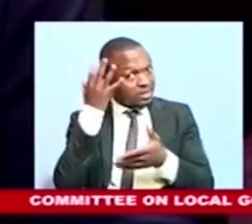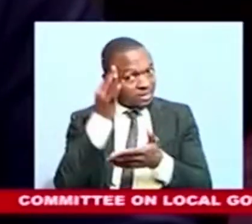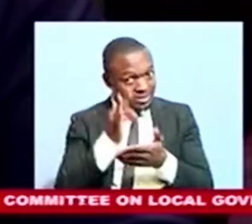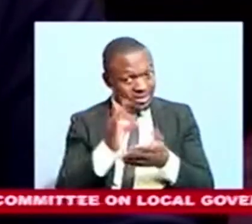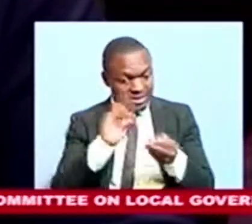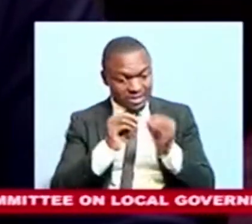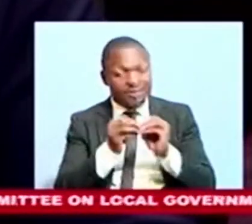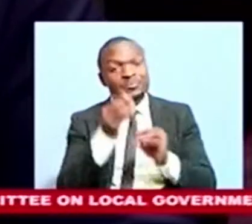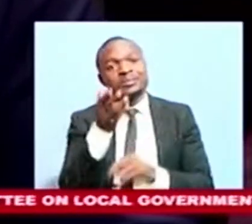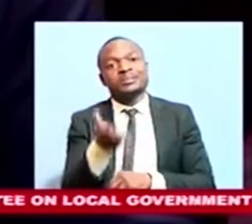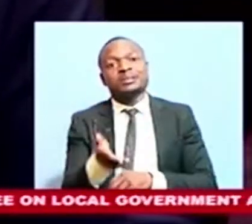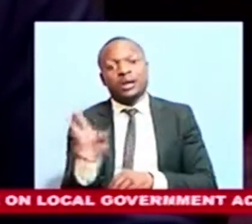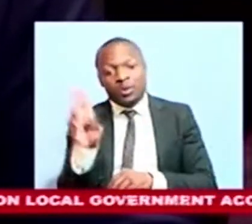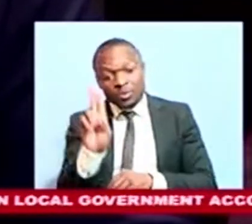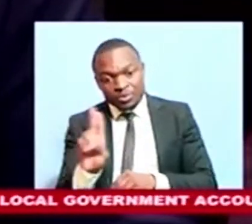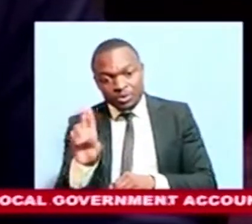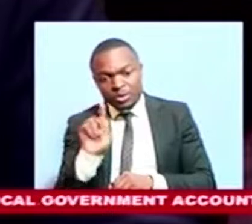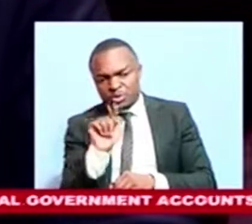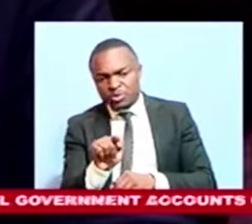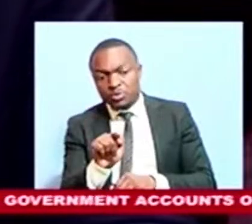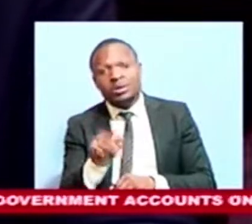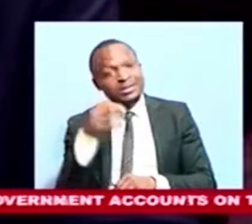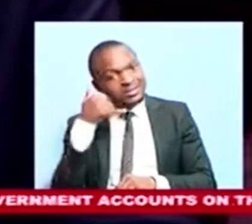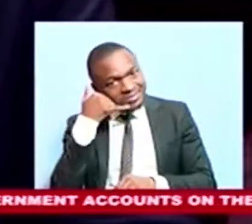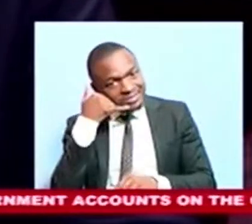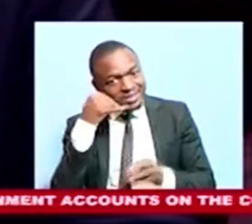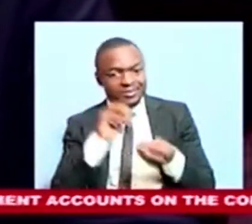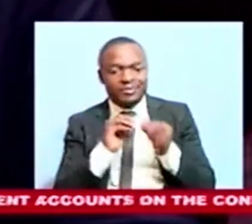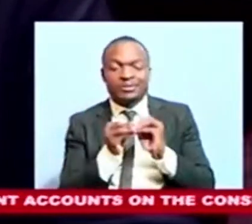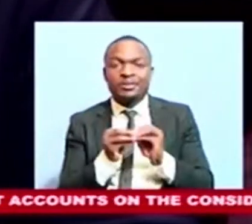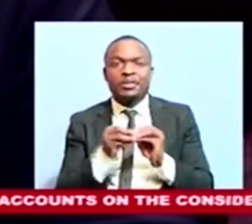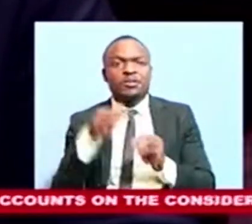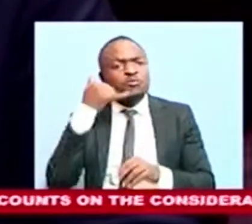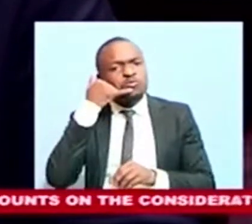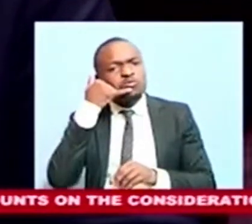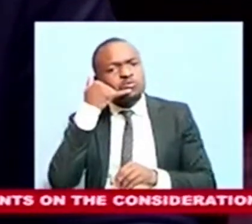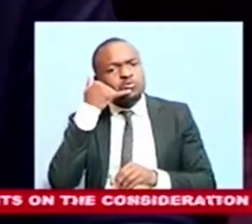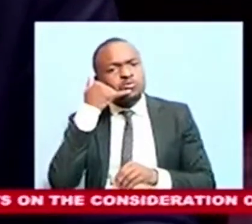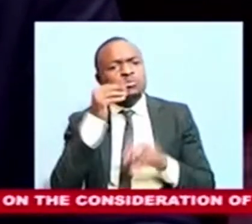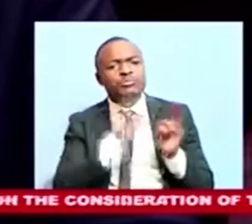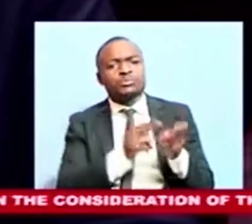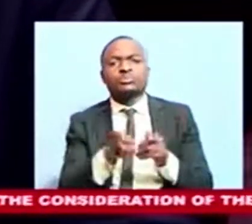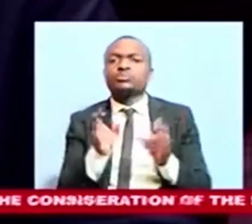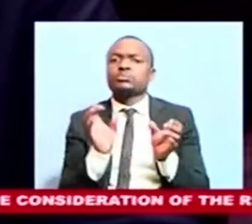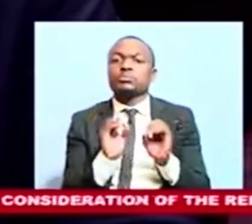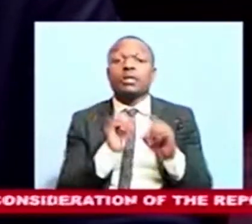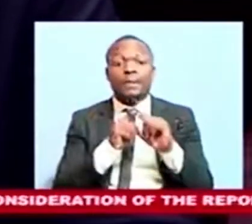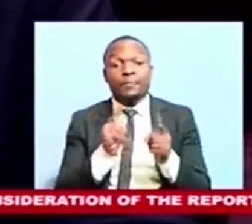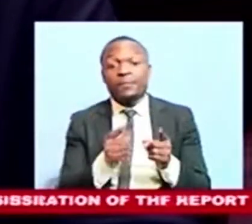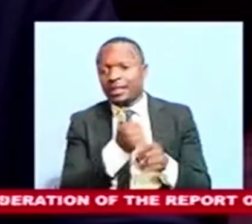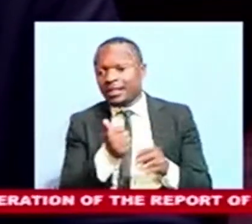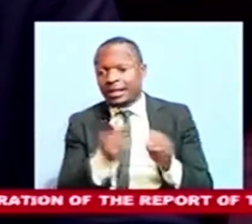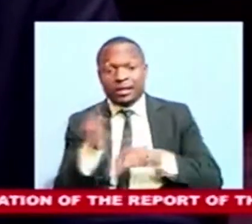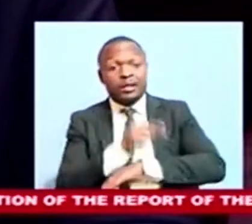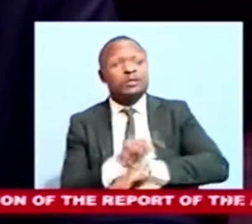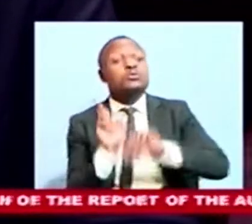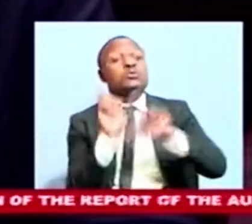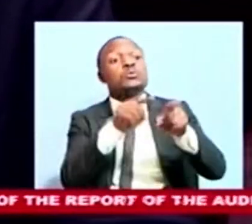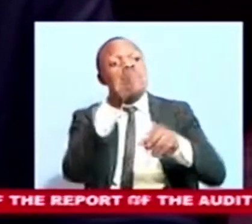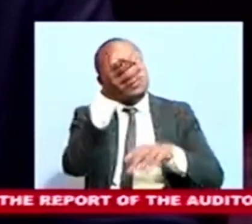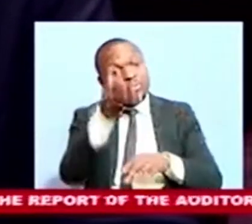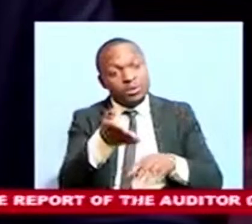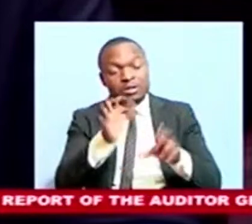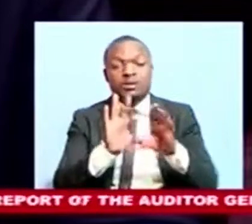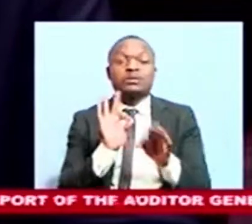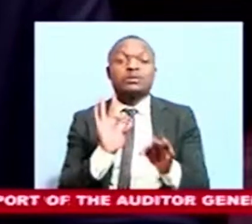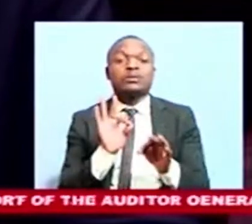So we used those channels. The phones went unanswered. But the other day when we went there, we found